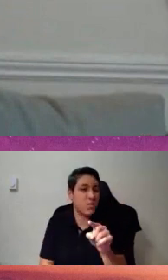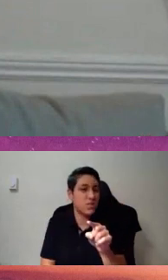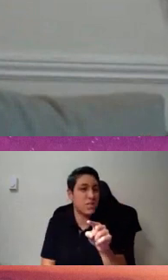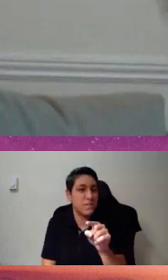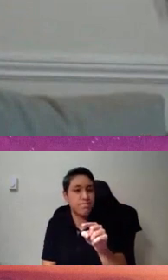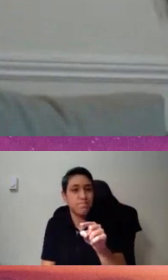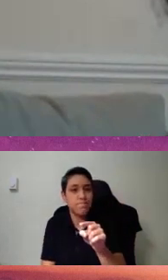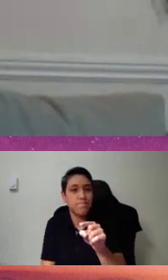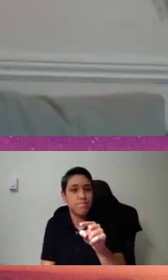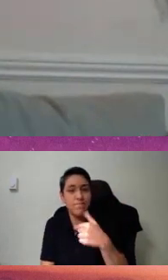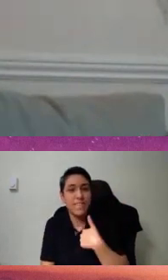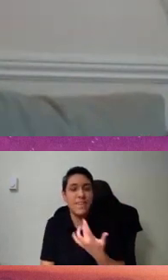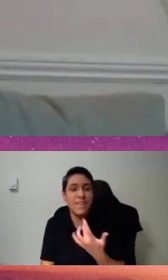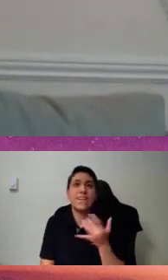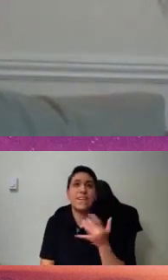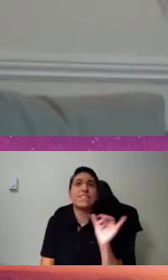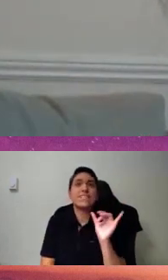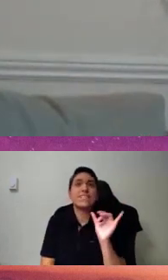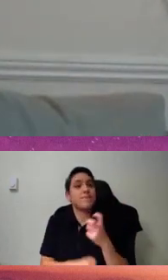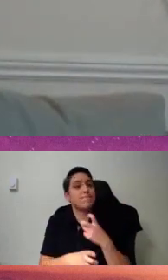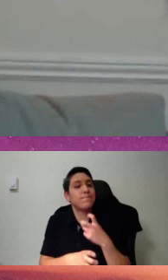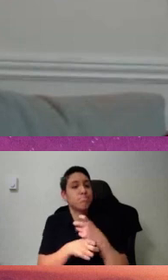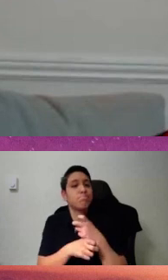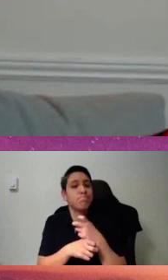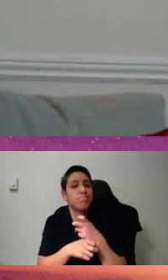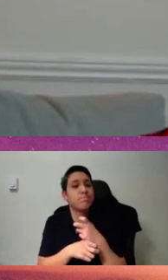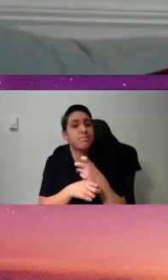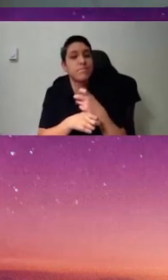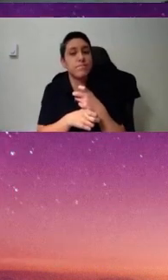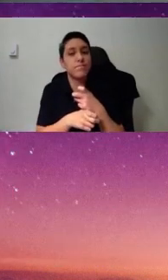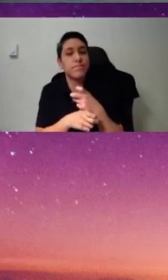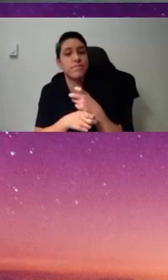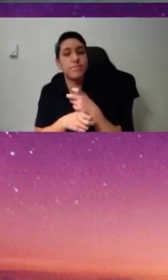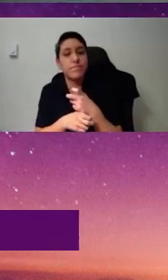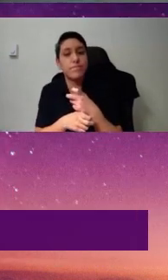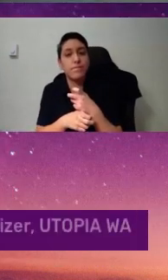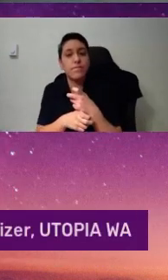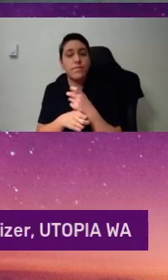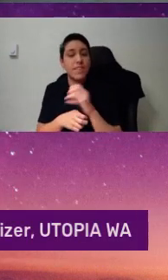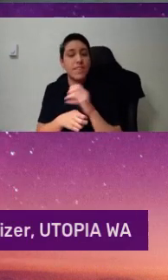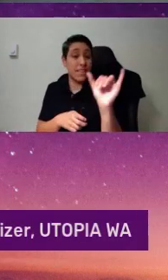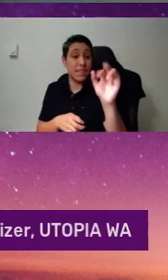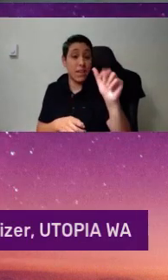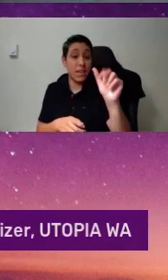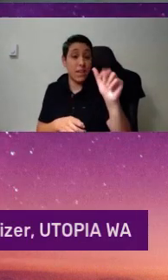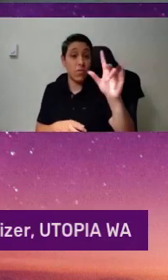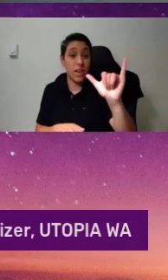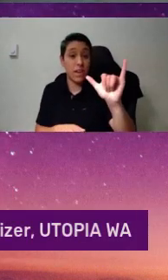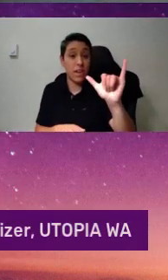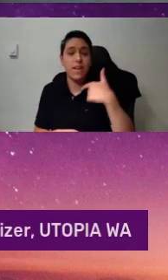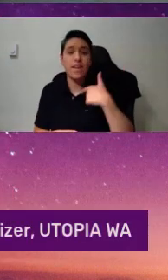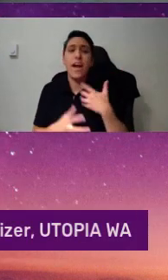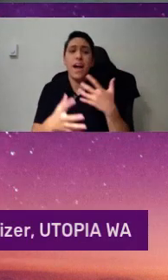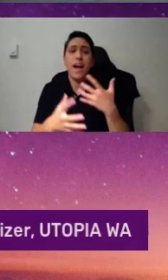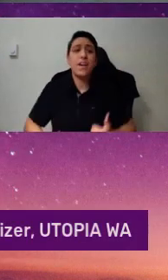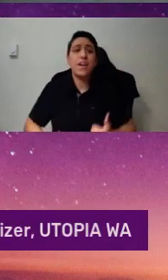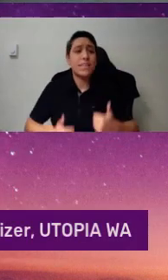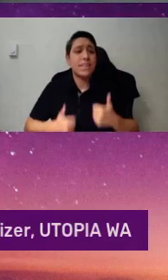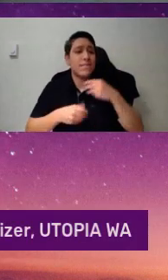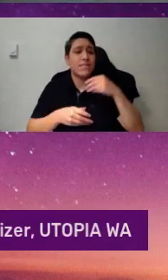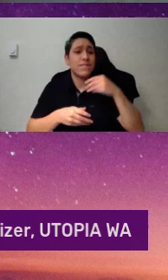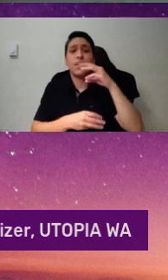I felt it was tricky. And like Randy, I just want to live in a world where,